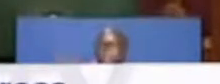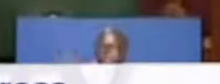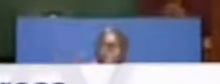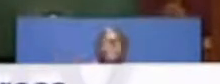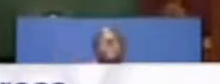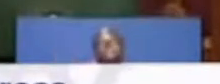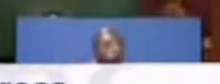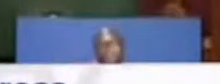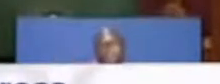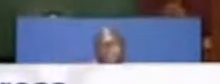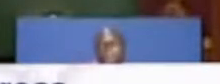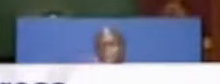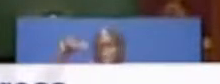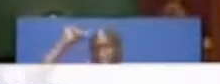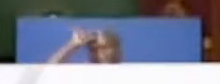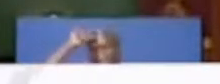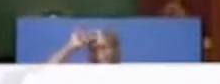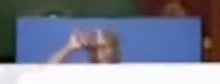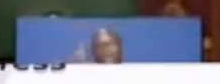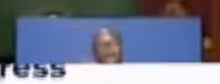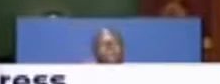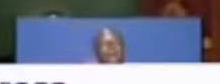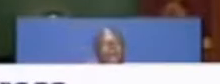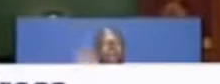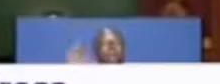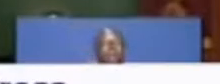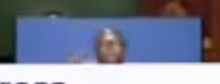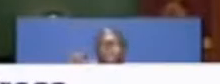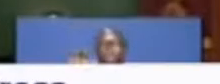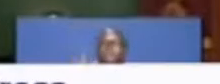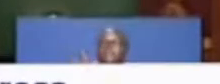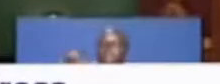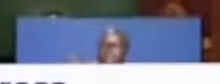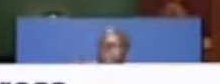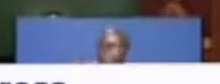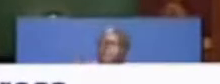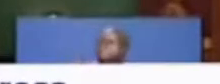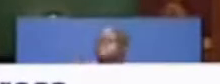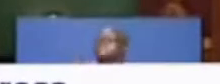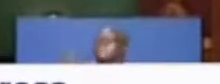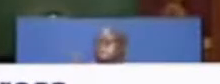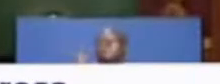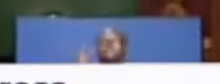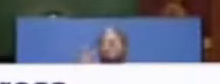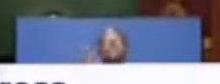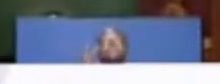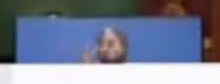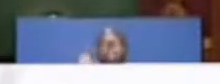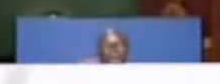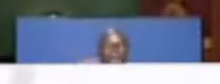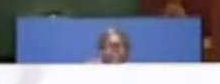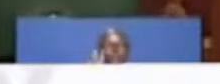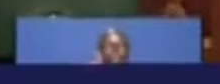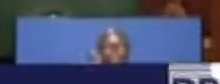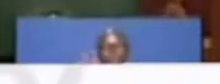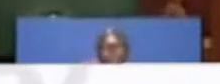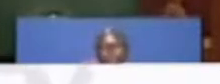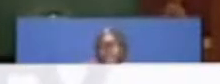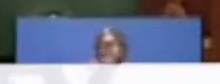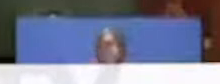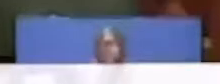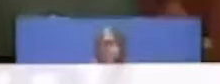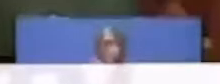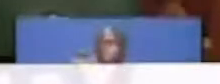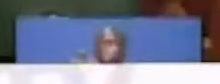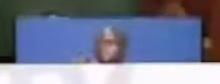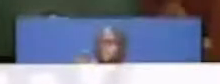my administration has multiplied the GDP by a factor of 2+. Today, our GDP stands